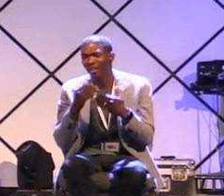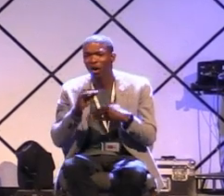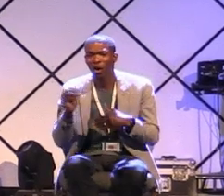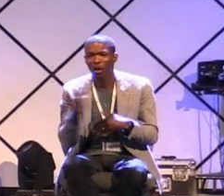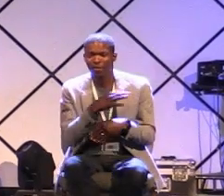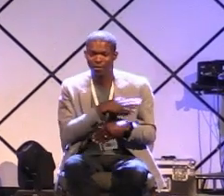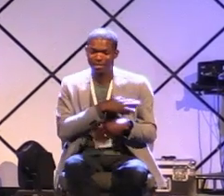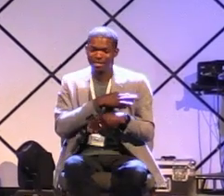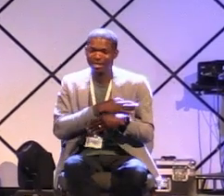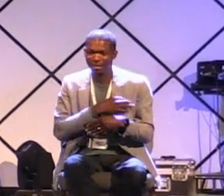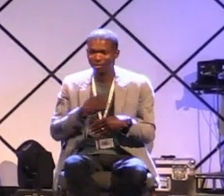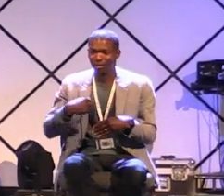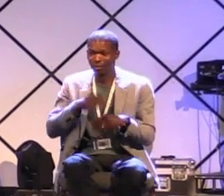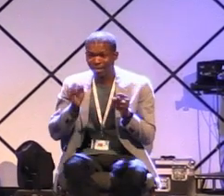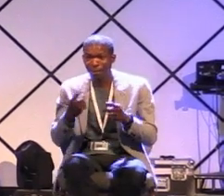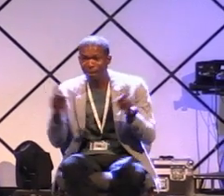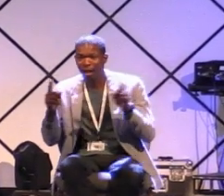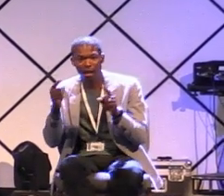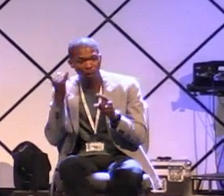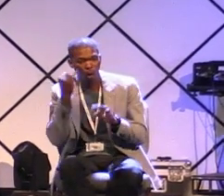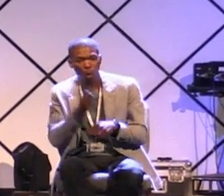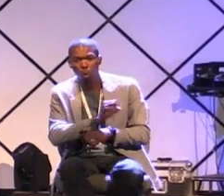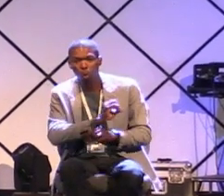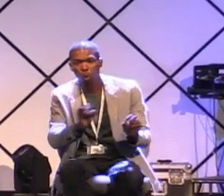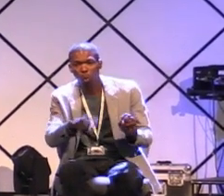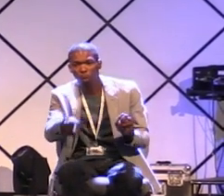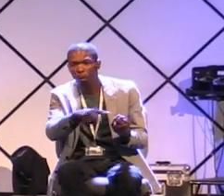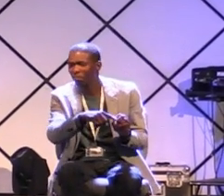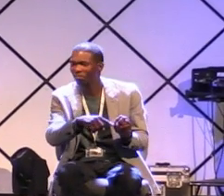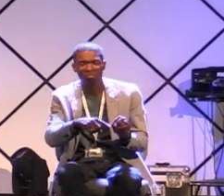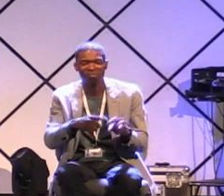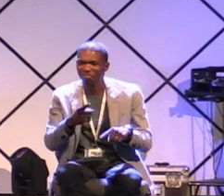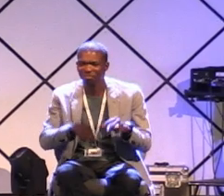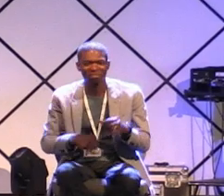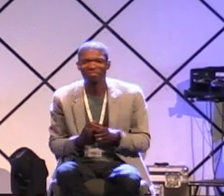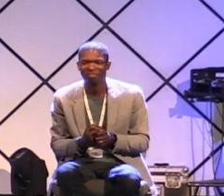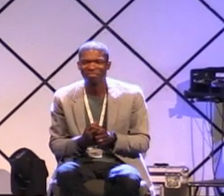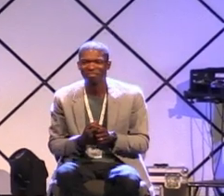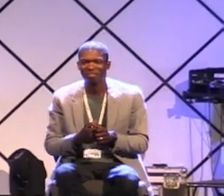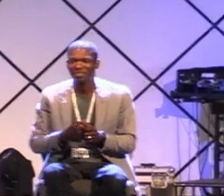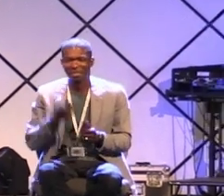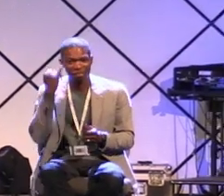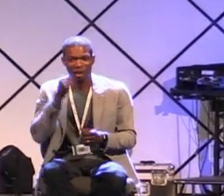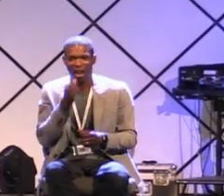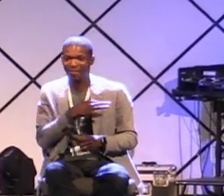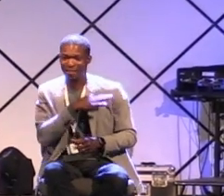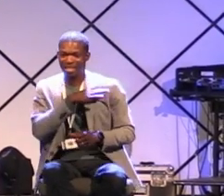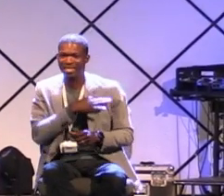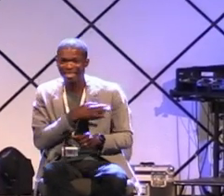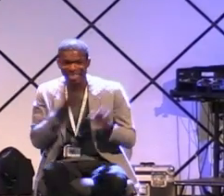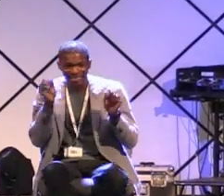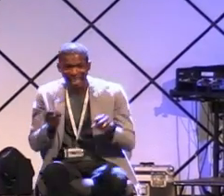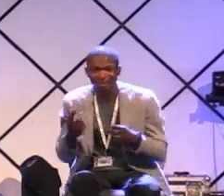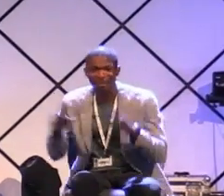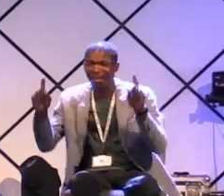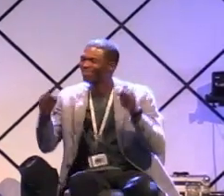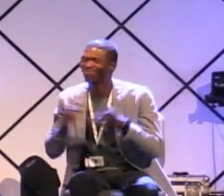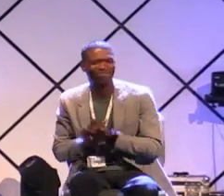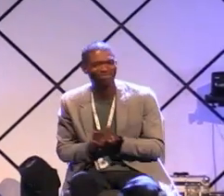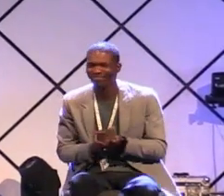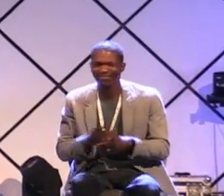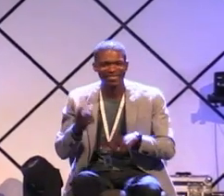the smiles, and every moment in between. We absolutely could not do this without you. So.